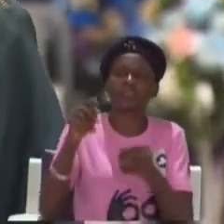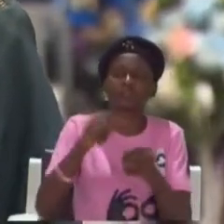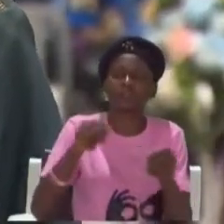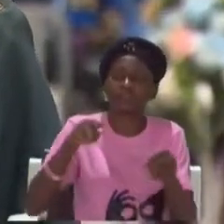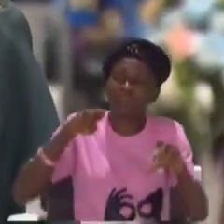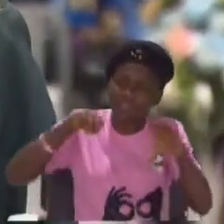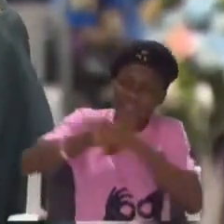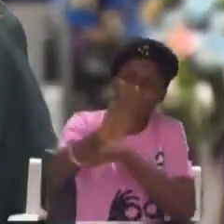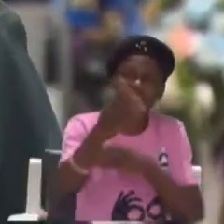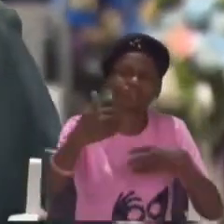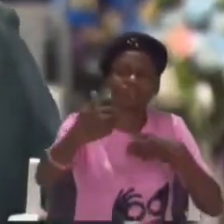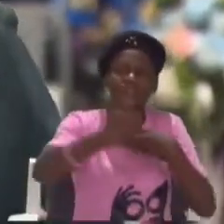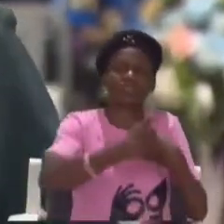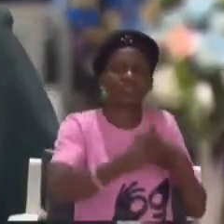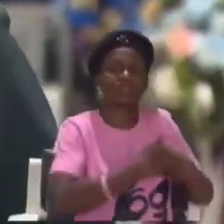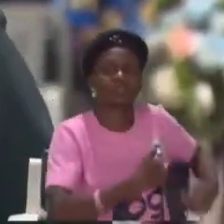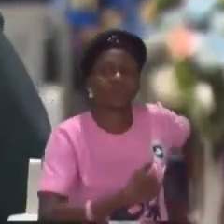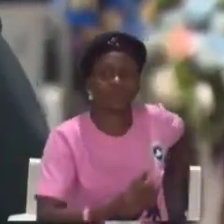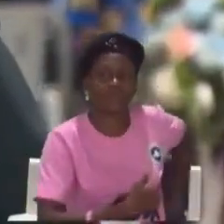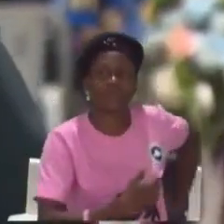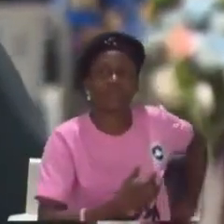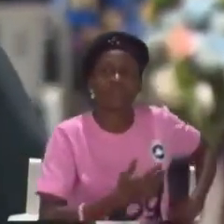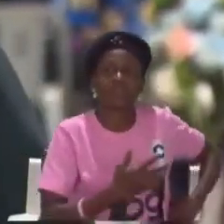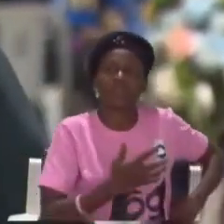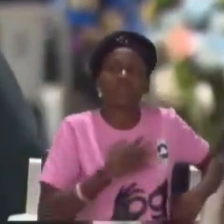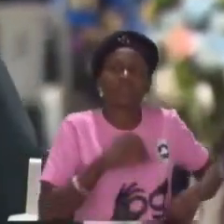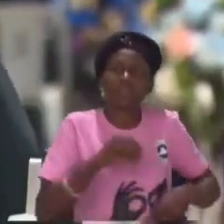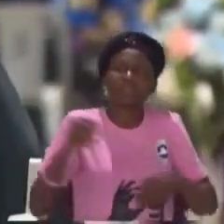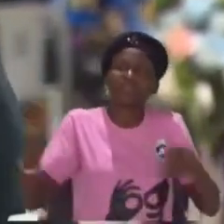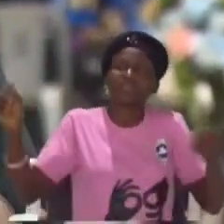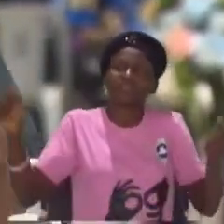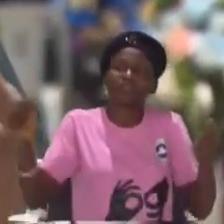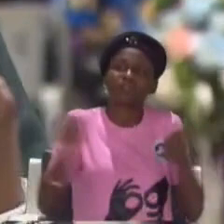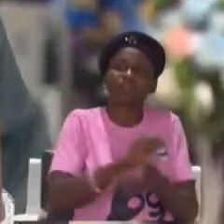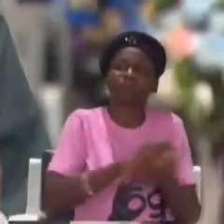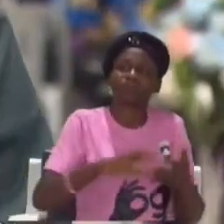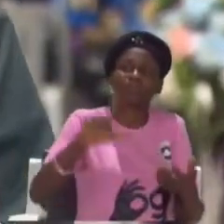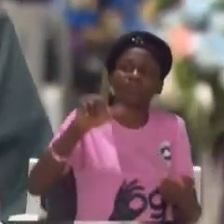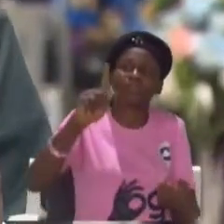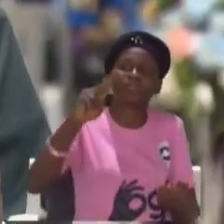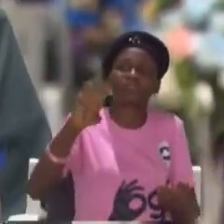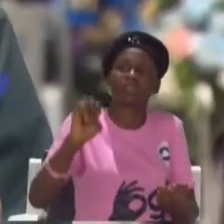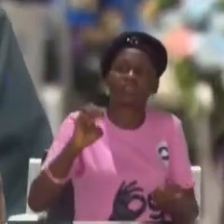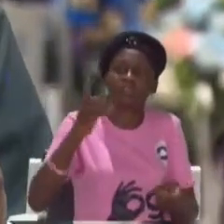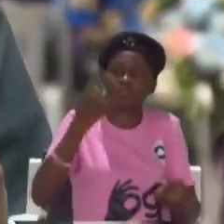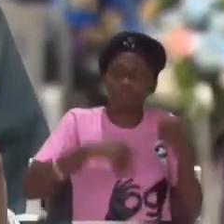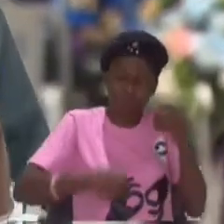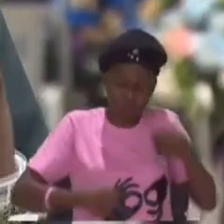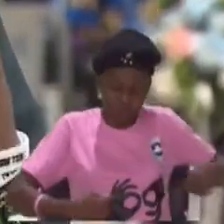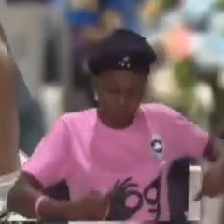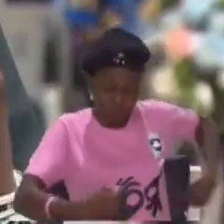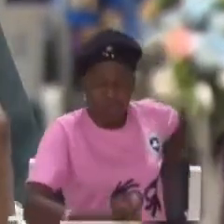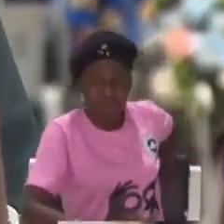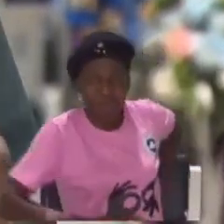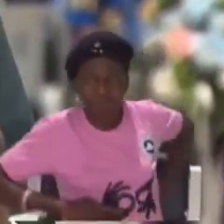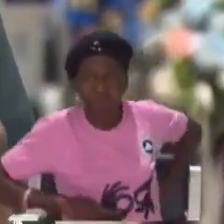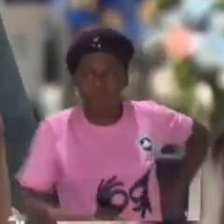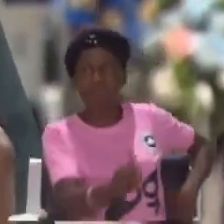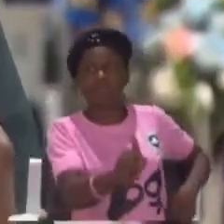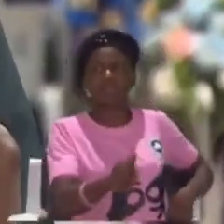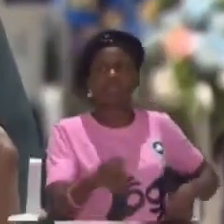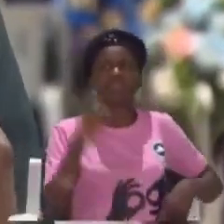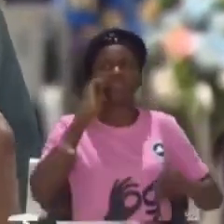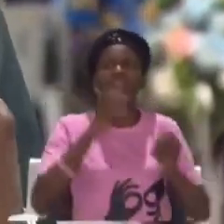back. It ripped his lung and came out of his chest. He lost so